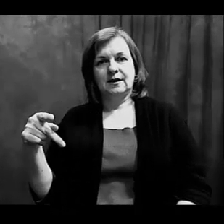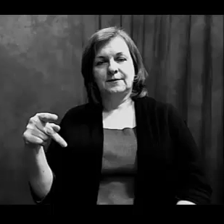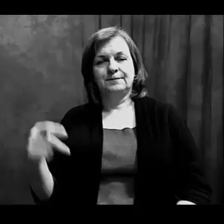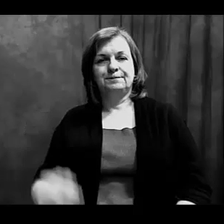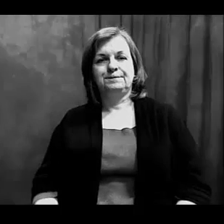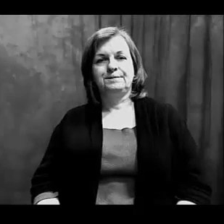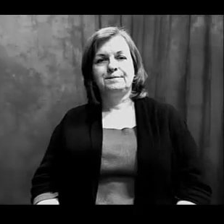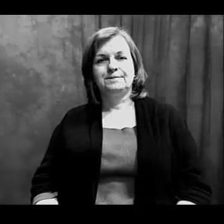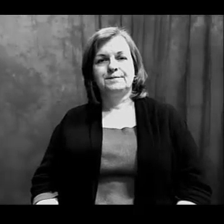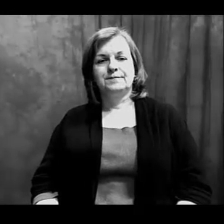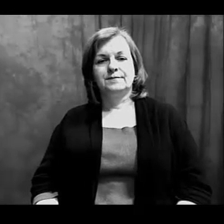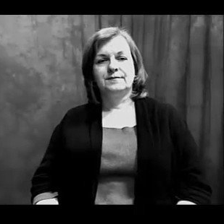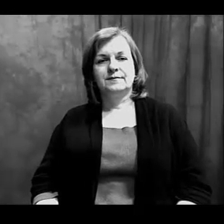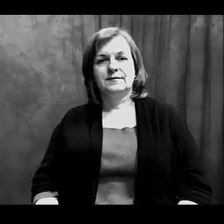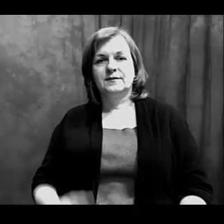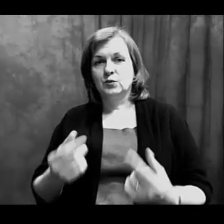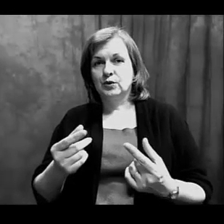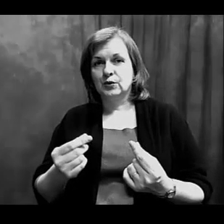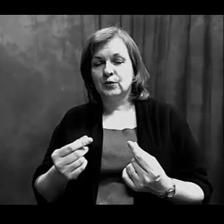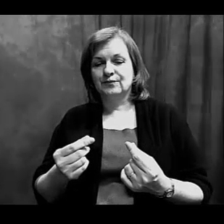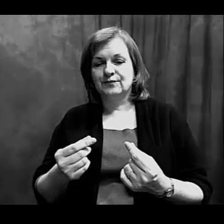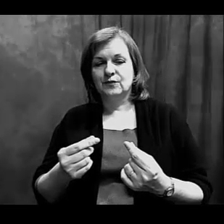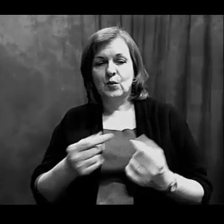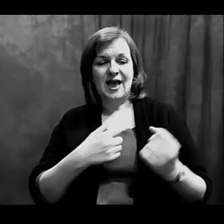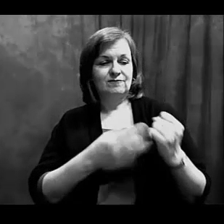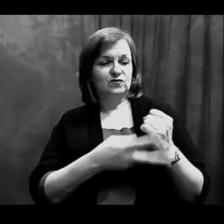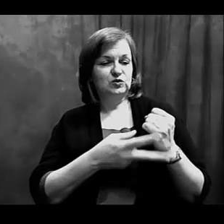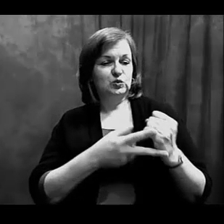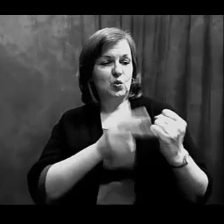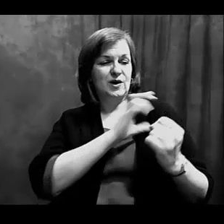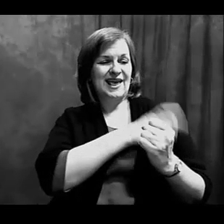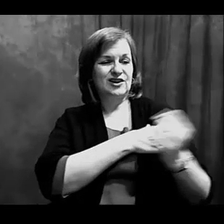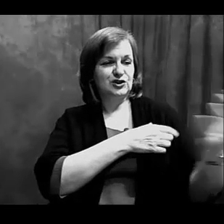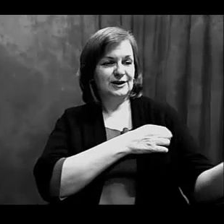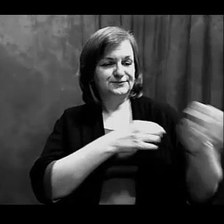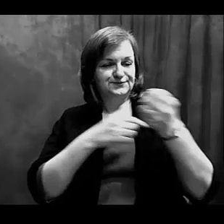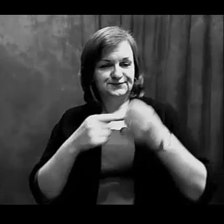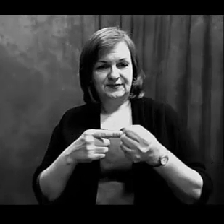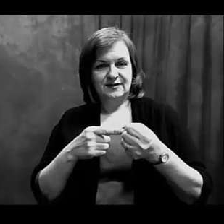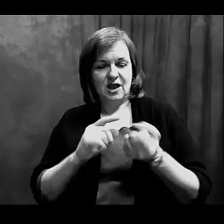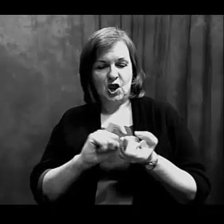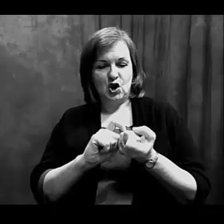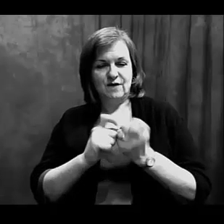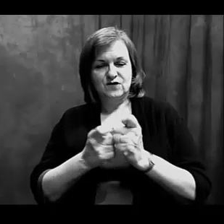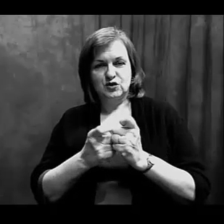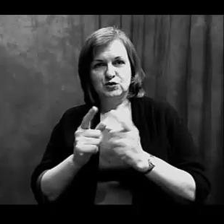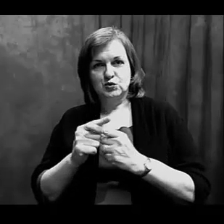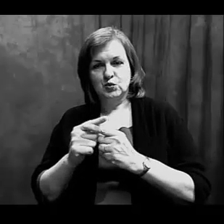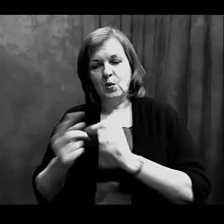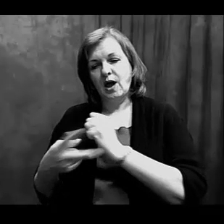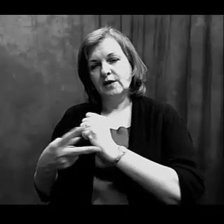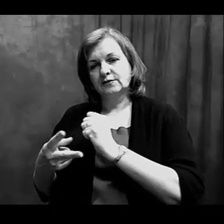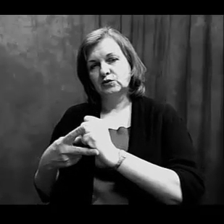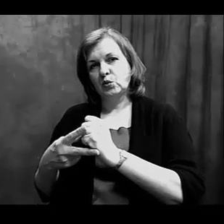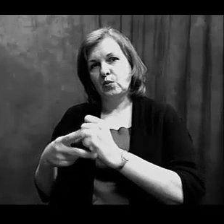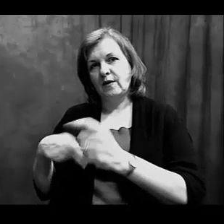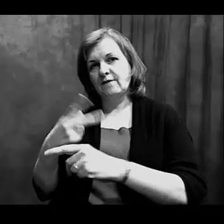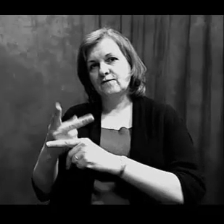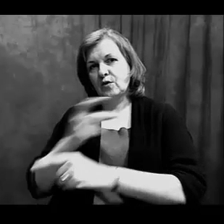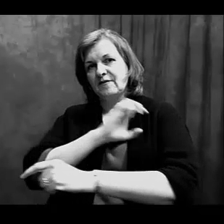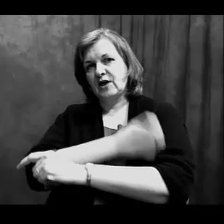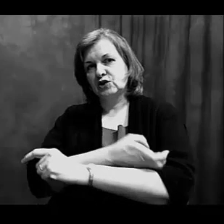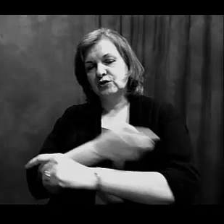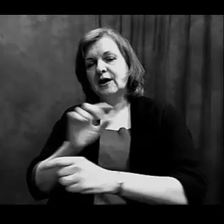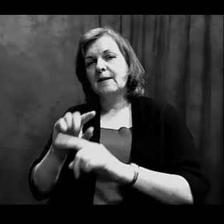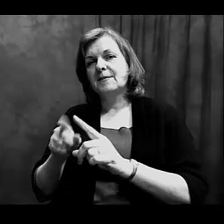ATP. So we're taking energy from a stored form and converting it into a stored